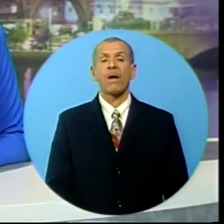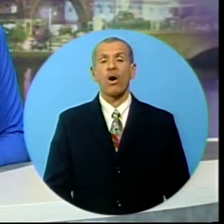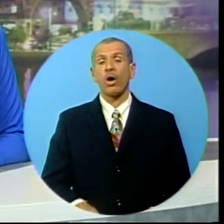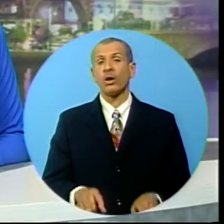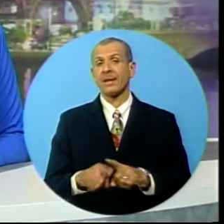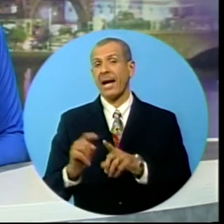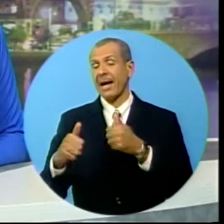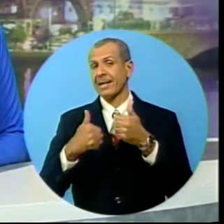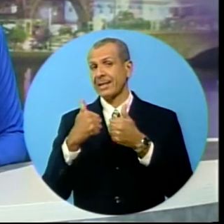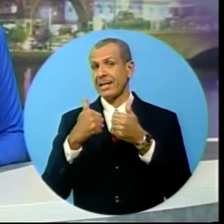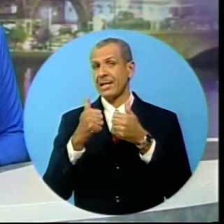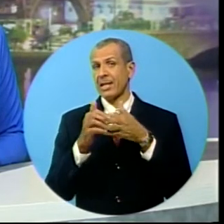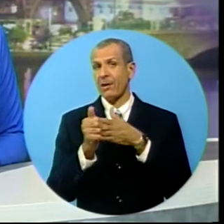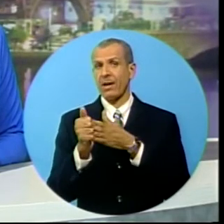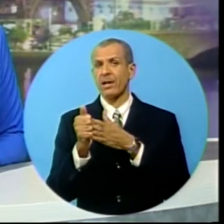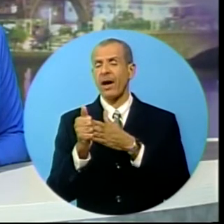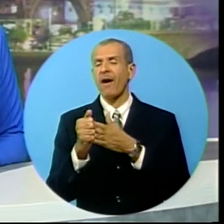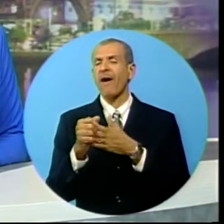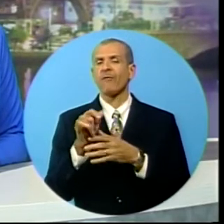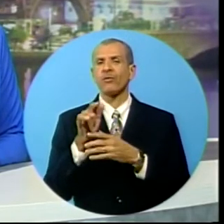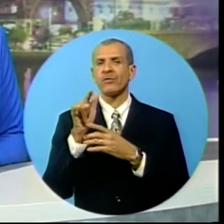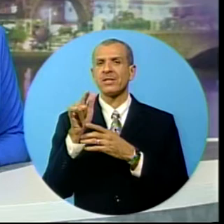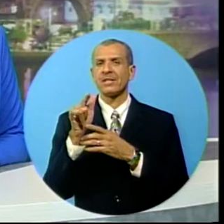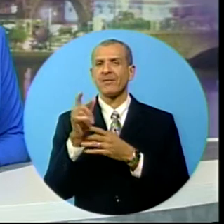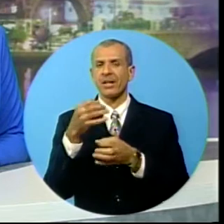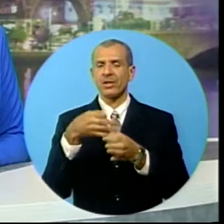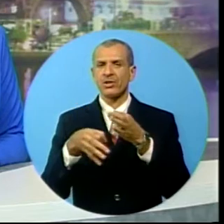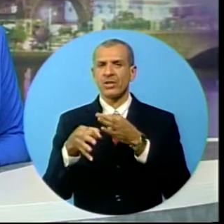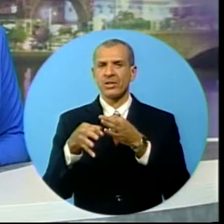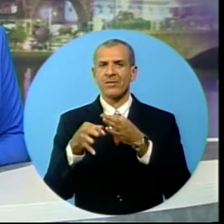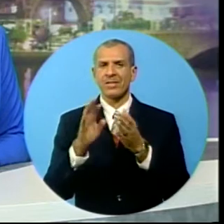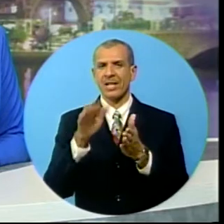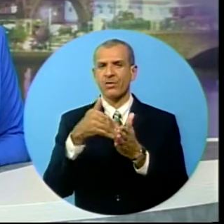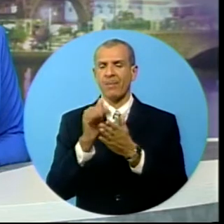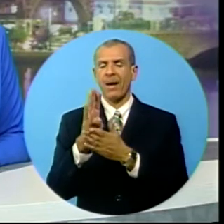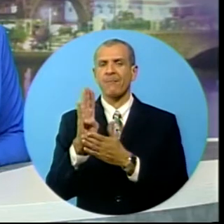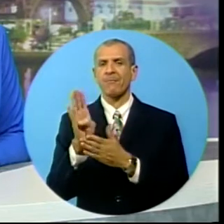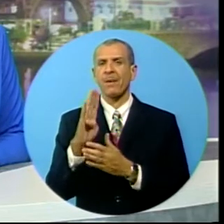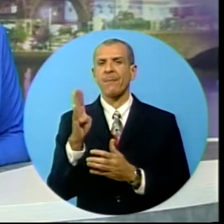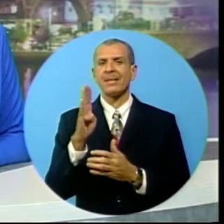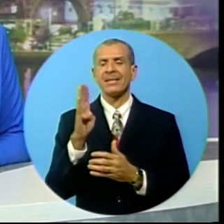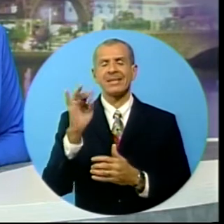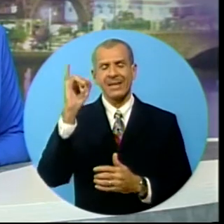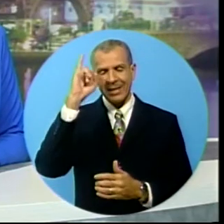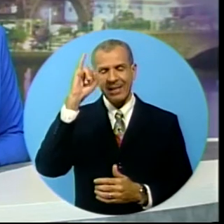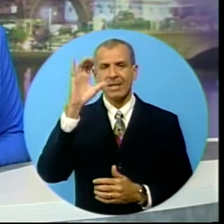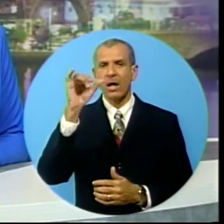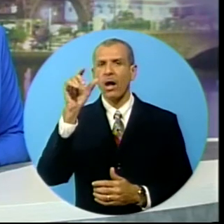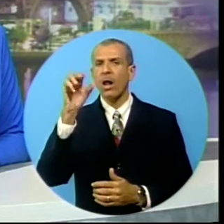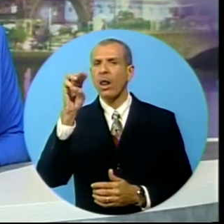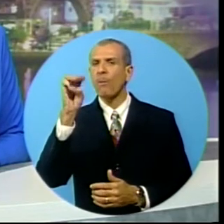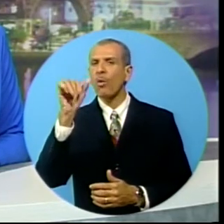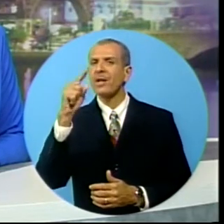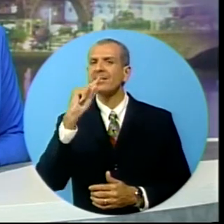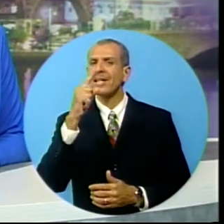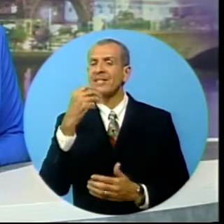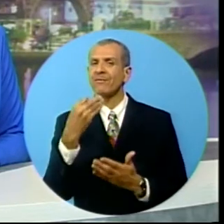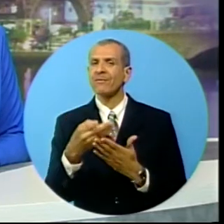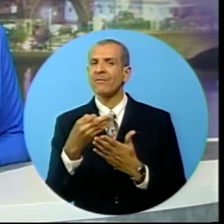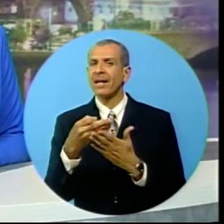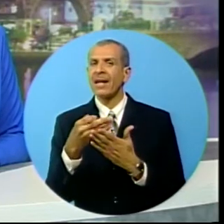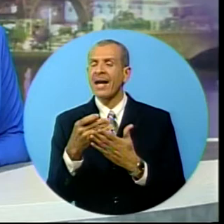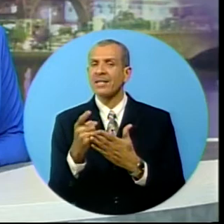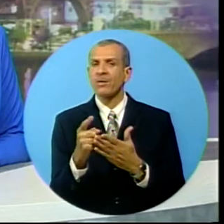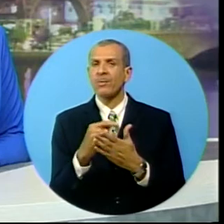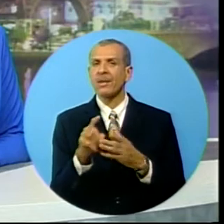Meanwhile, Acting Director of the Foreign Exchange Department of the Central Bank of Barbados, Ian Collamore, says the facility will be financed by the